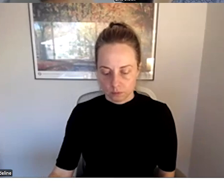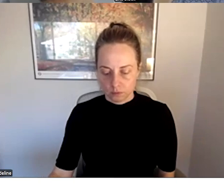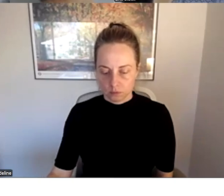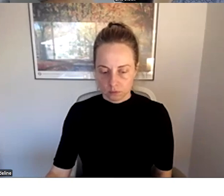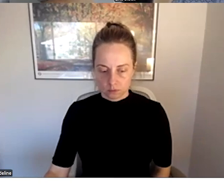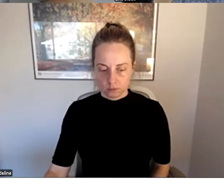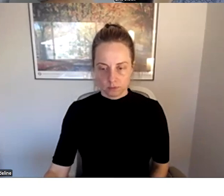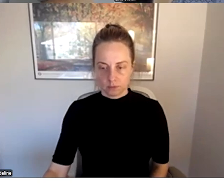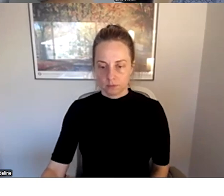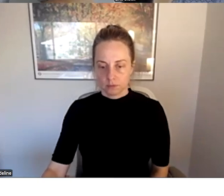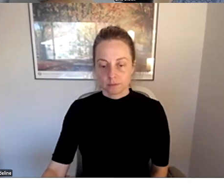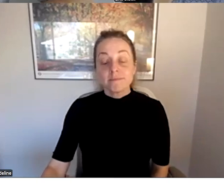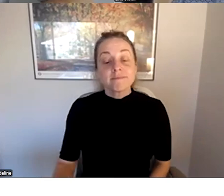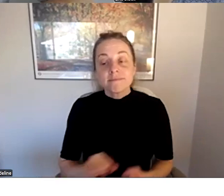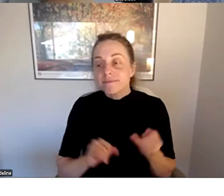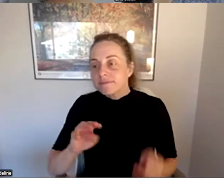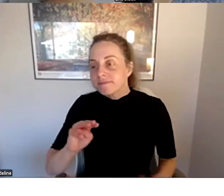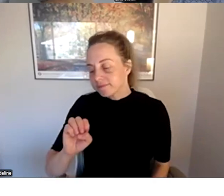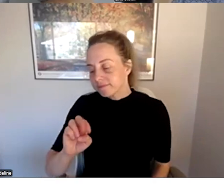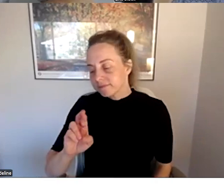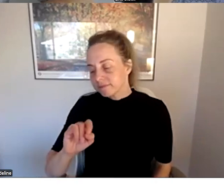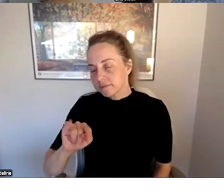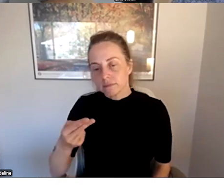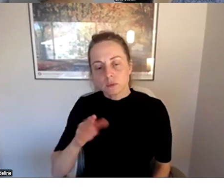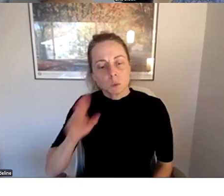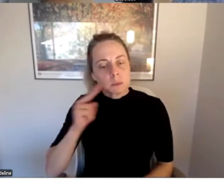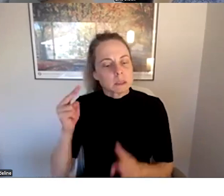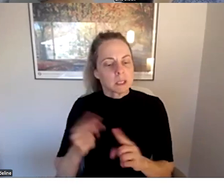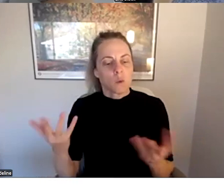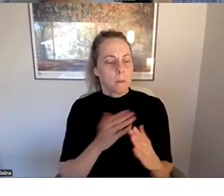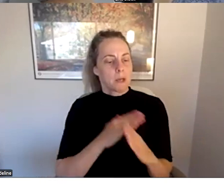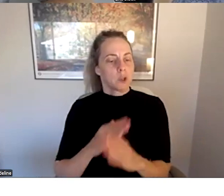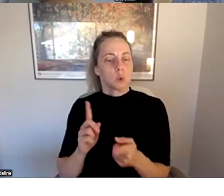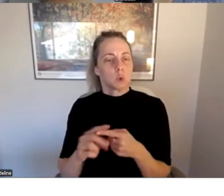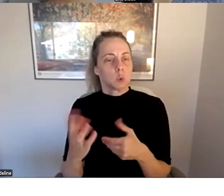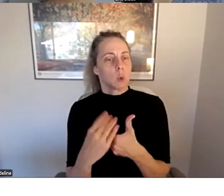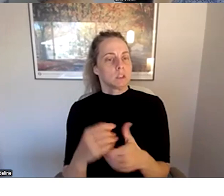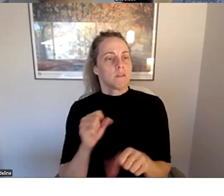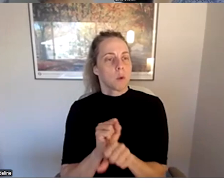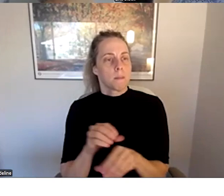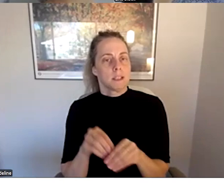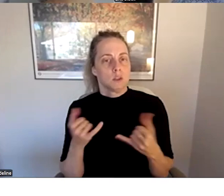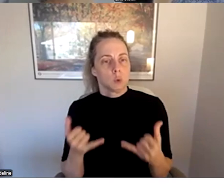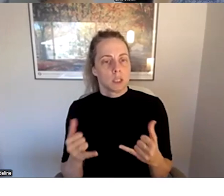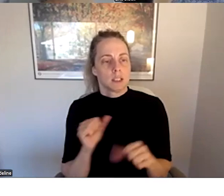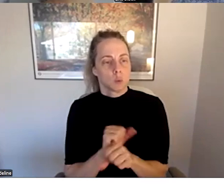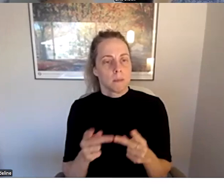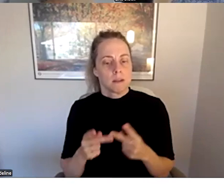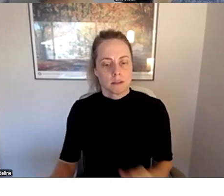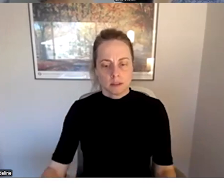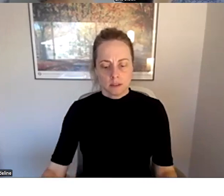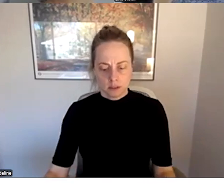Your perspective on what are the barriers to inclusive employment in today's workplace? Sure. Yeah.